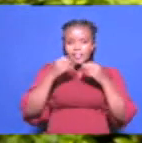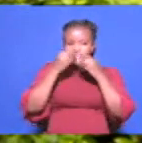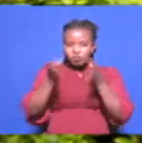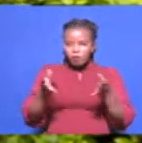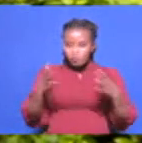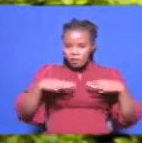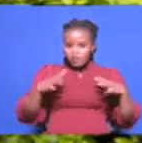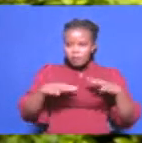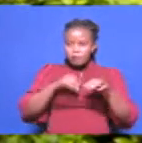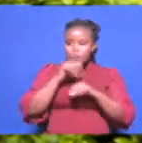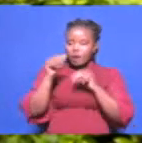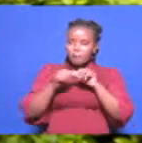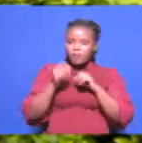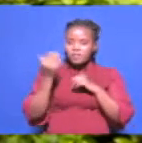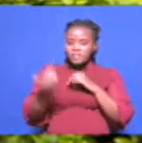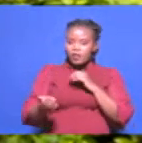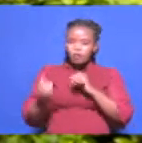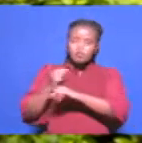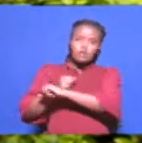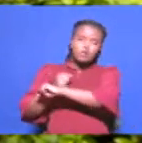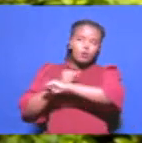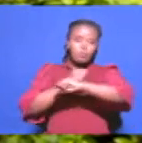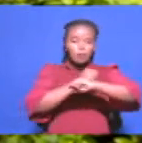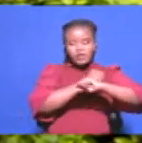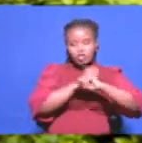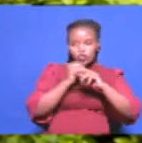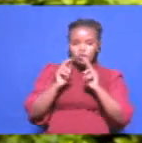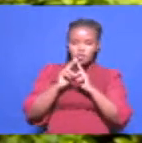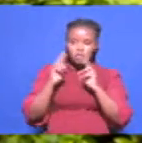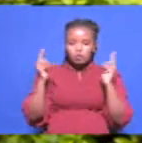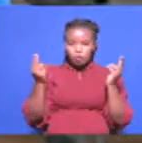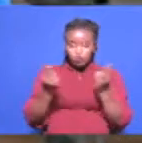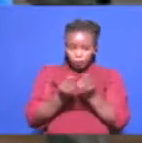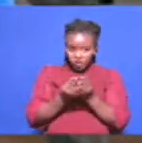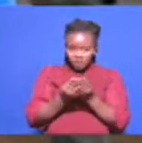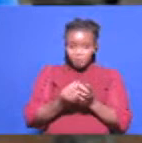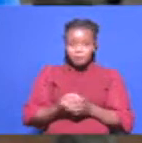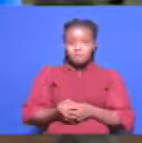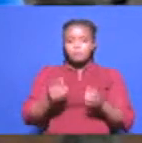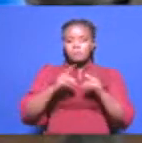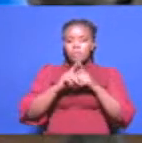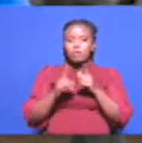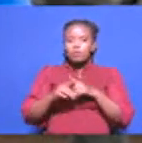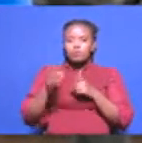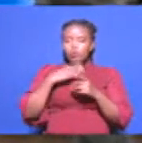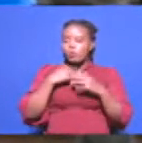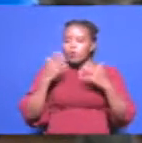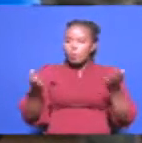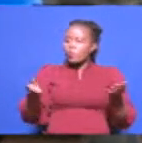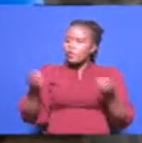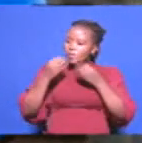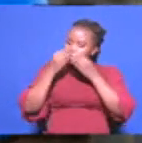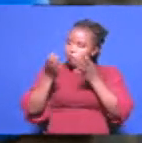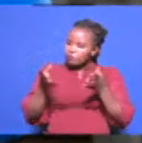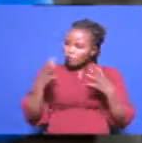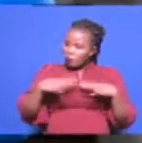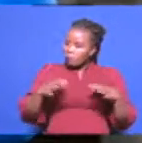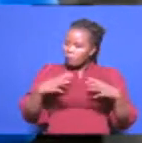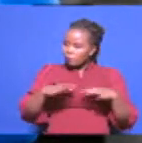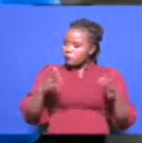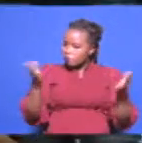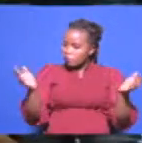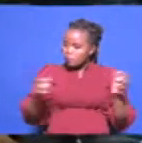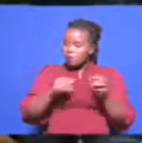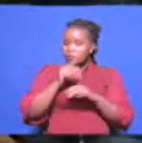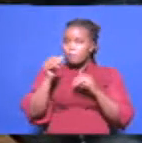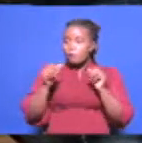unit, which exists in every police station. And they also wanted to sensitize people about the phone